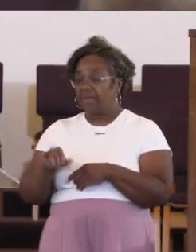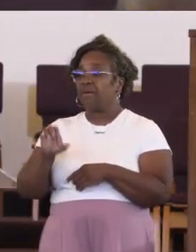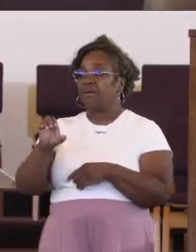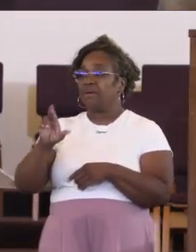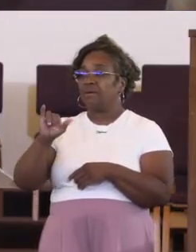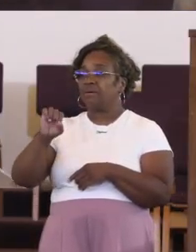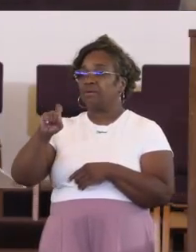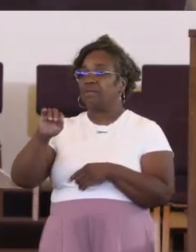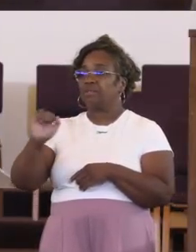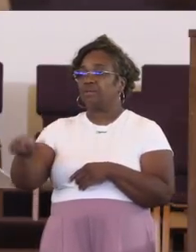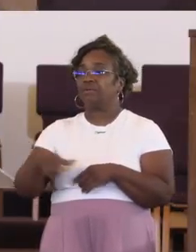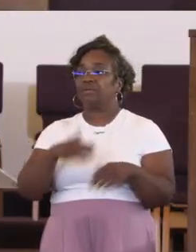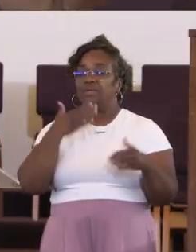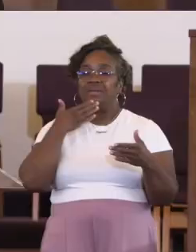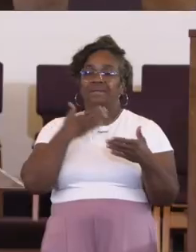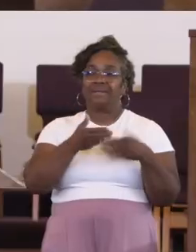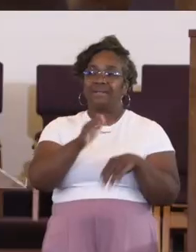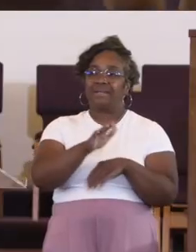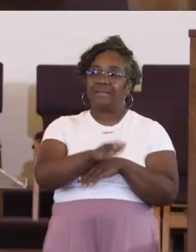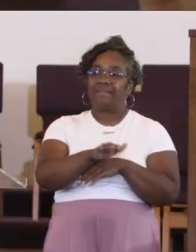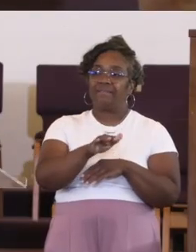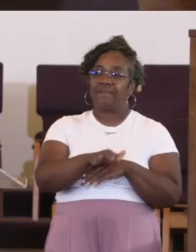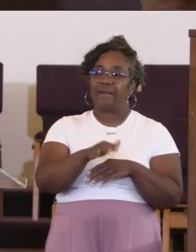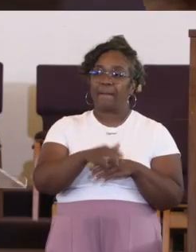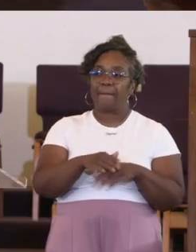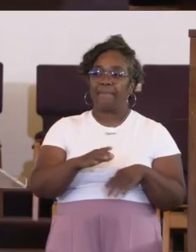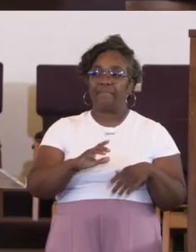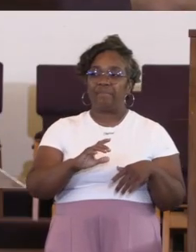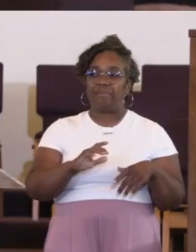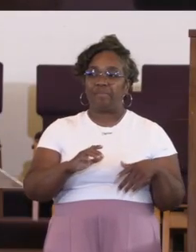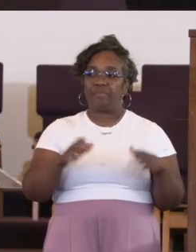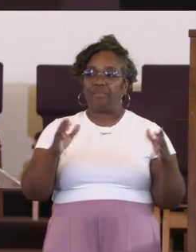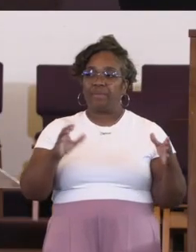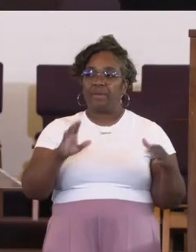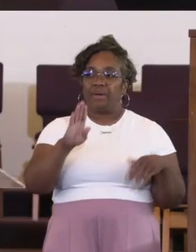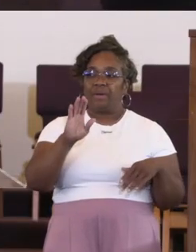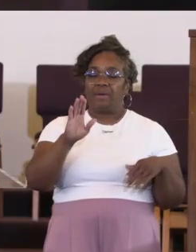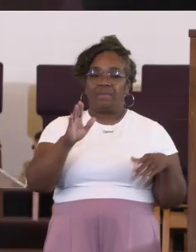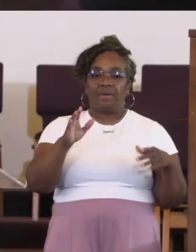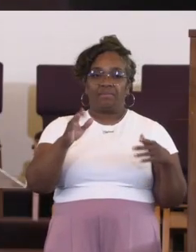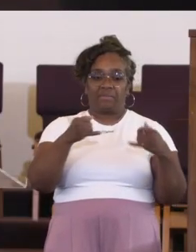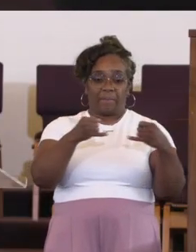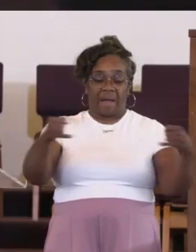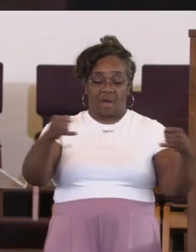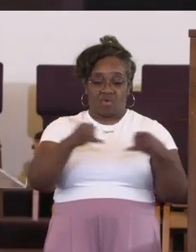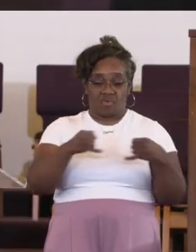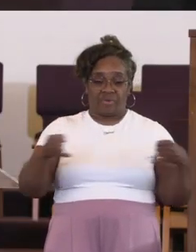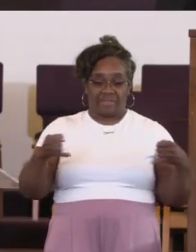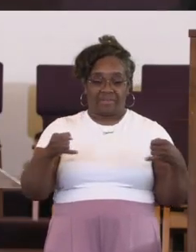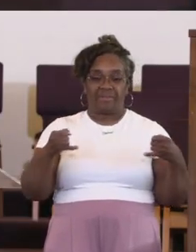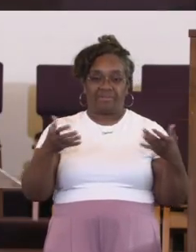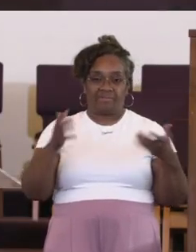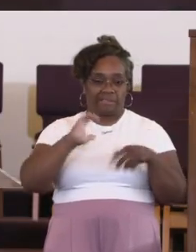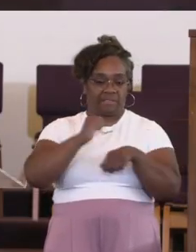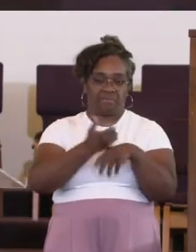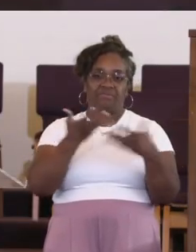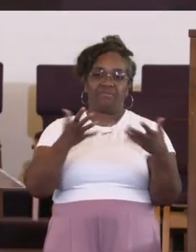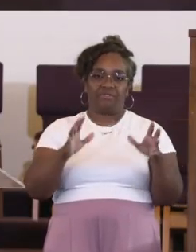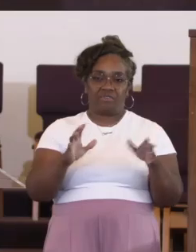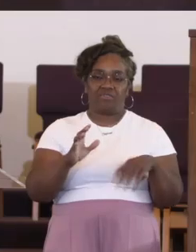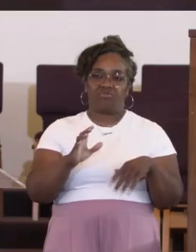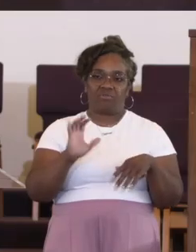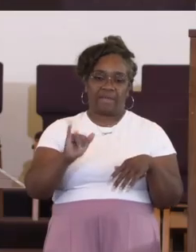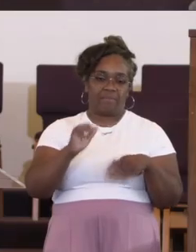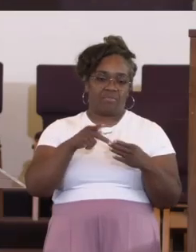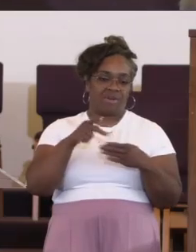Good evening. The boundaries for the alley are set, so that alley is complete and it's not going to be extended at this time. And